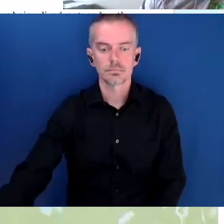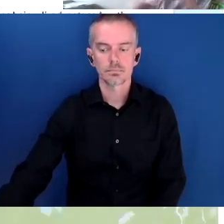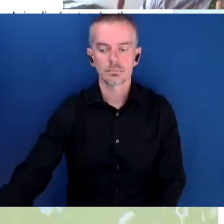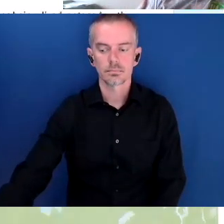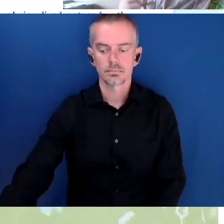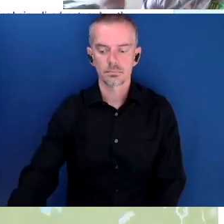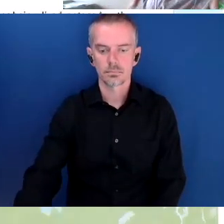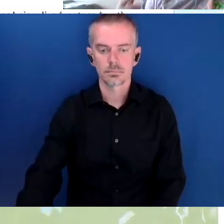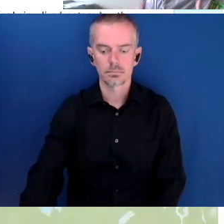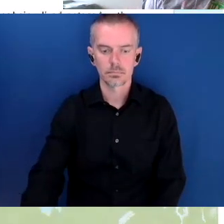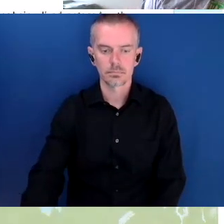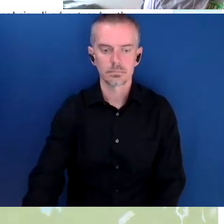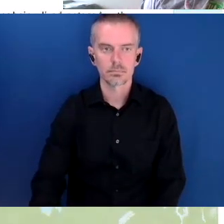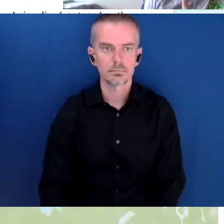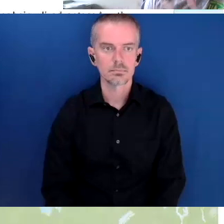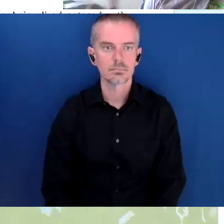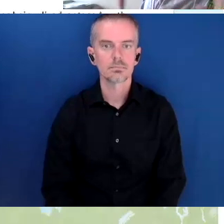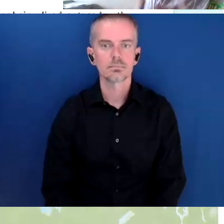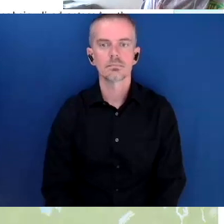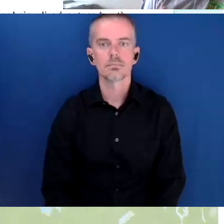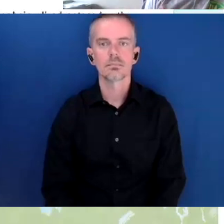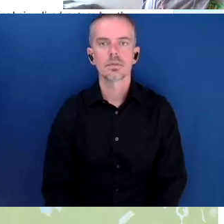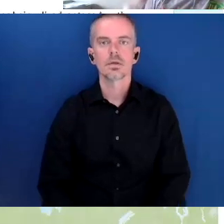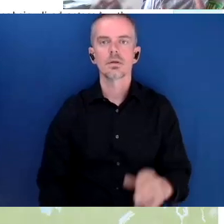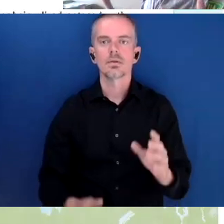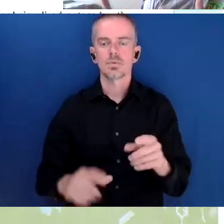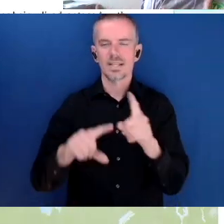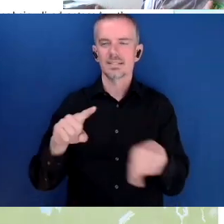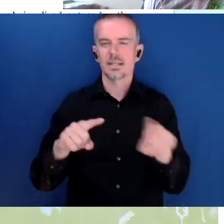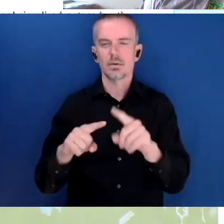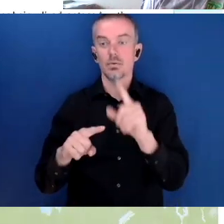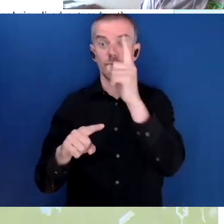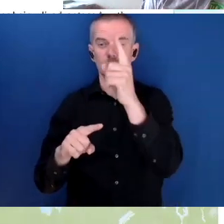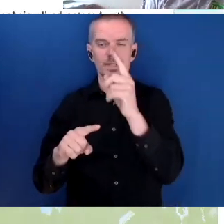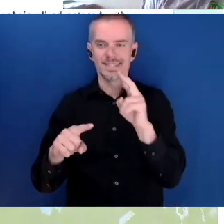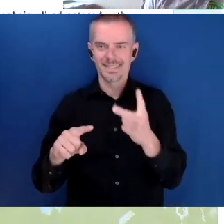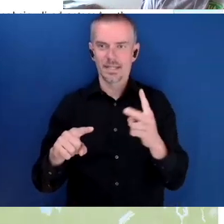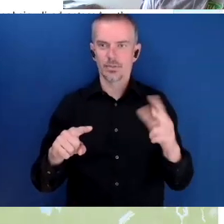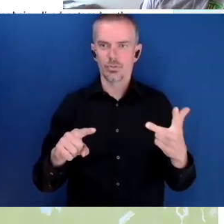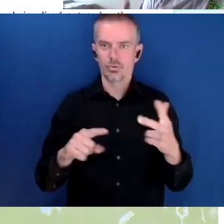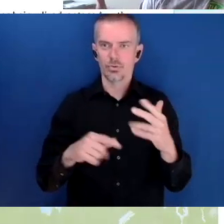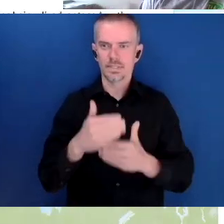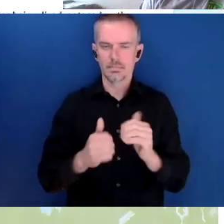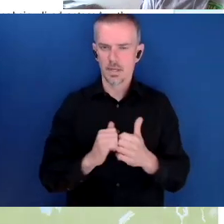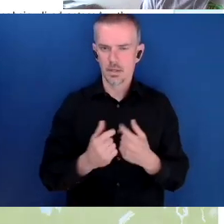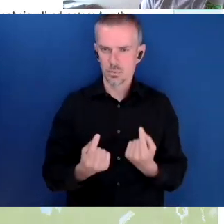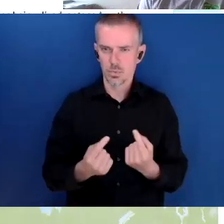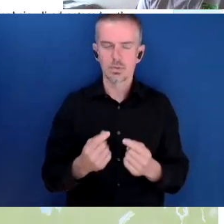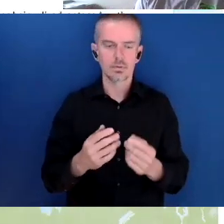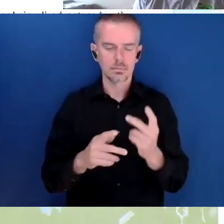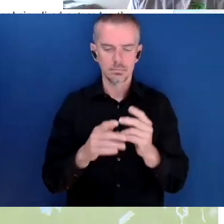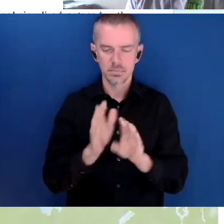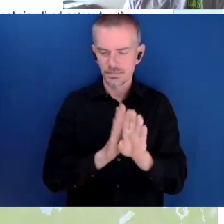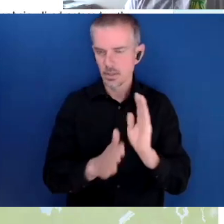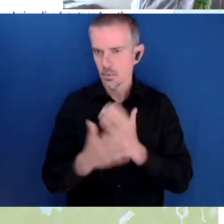So how do we do kind of those second and third steps that we talked about, which is kind of figuring out the priorities and then allocating them out